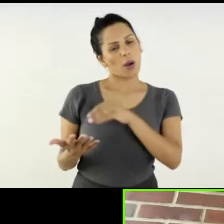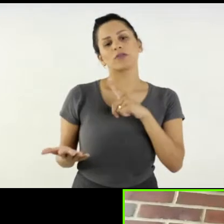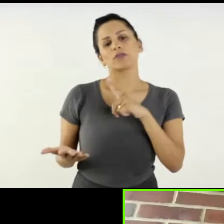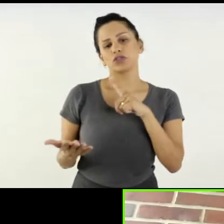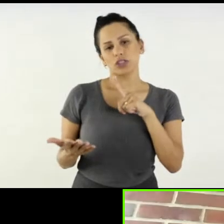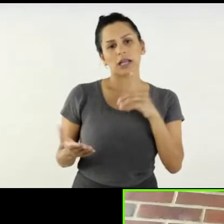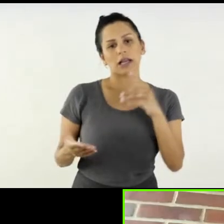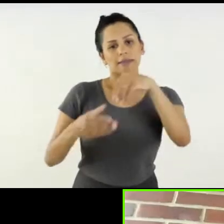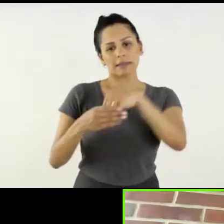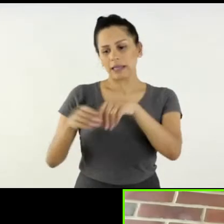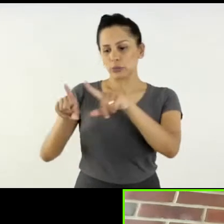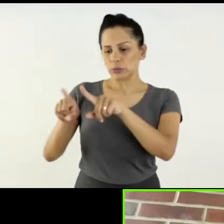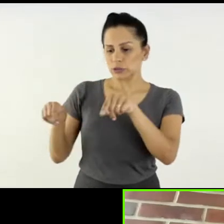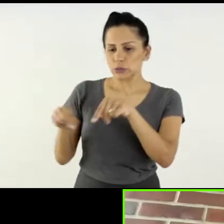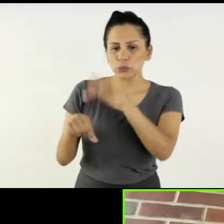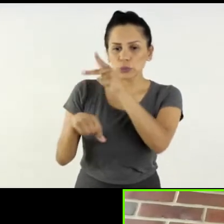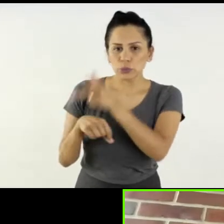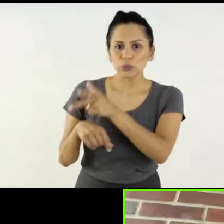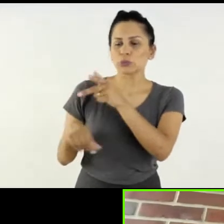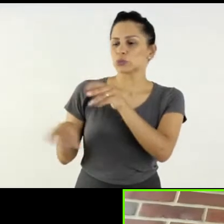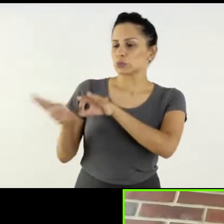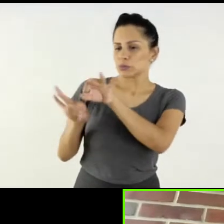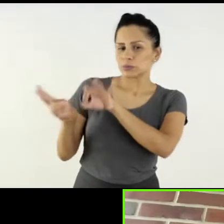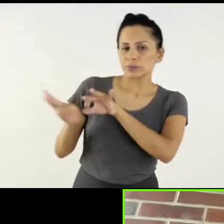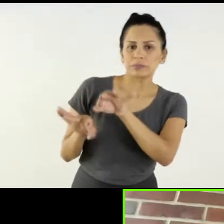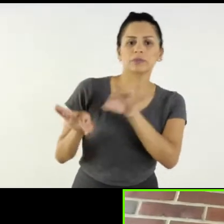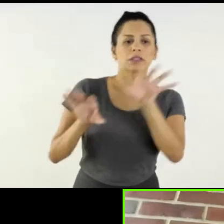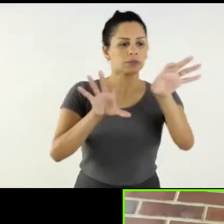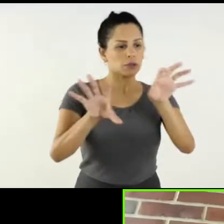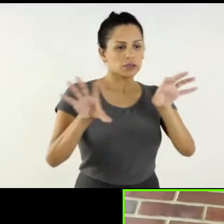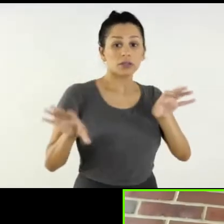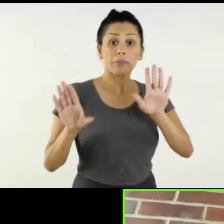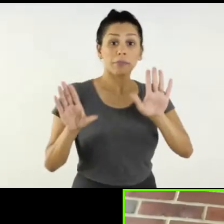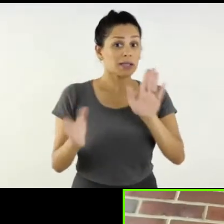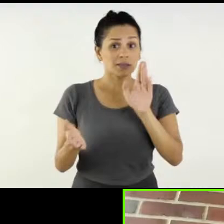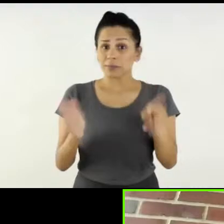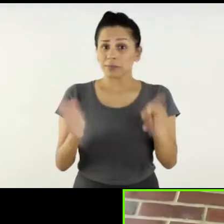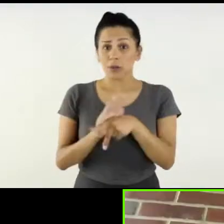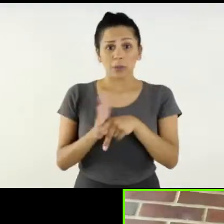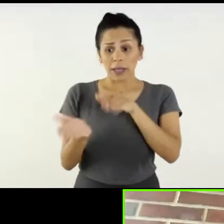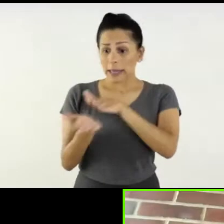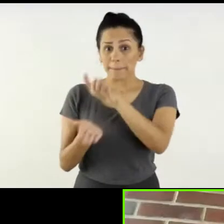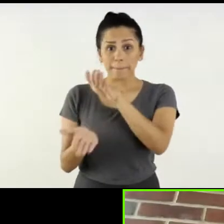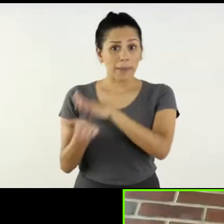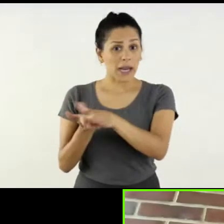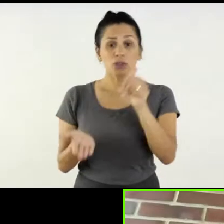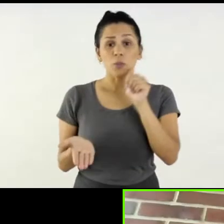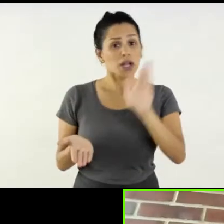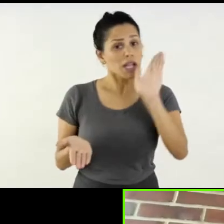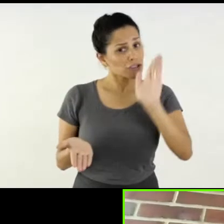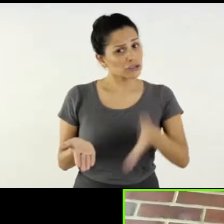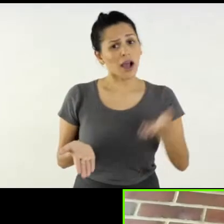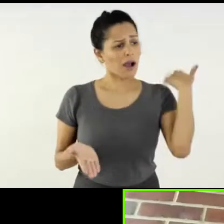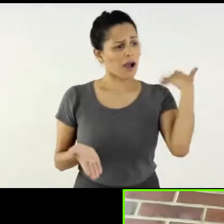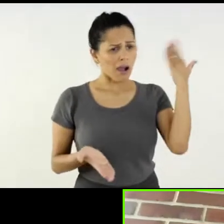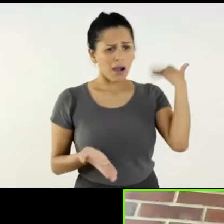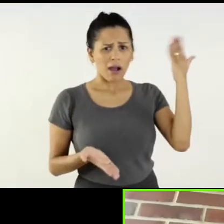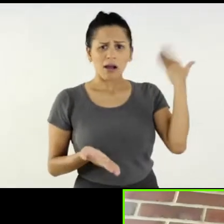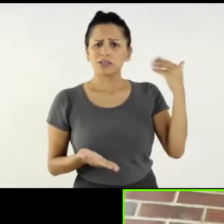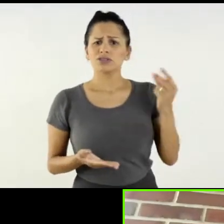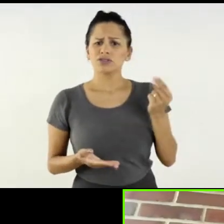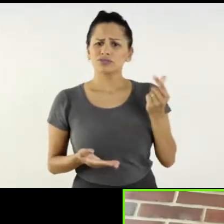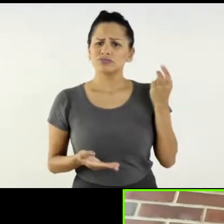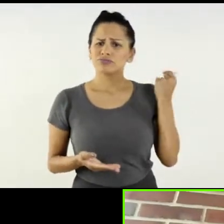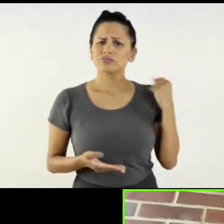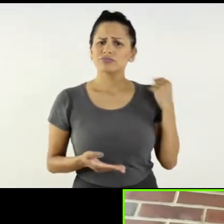it lived in print material that these women were circulating in the world, in some cases, to recruit other women, you know,